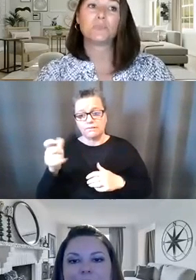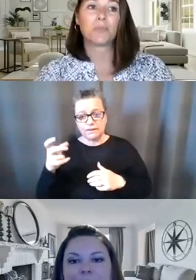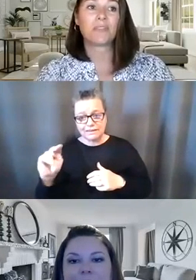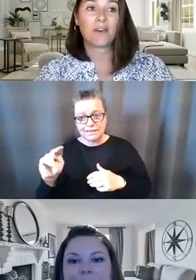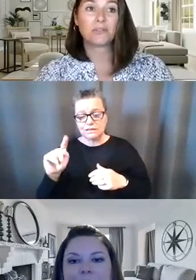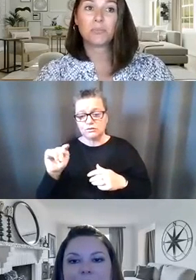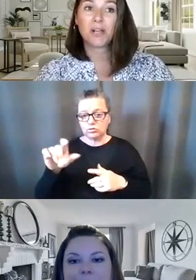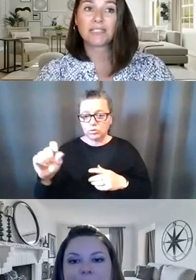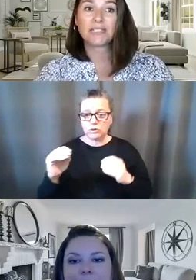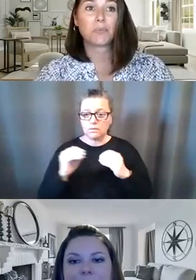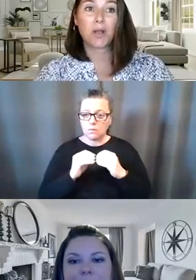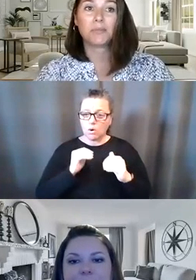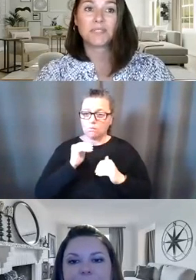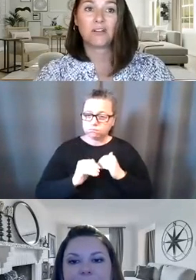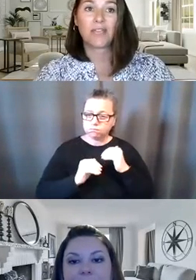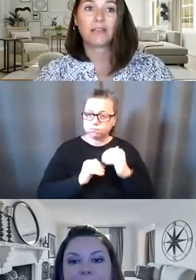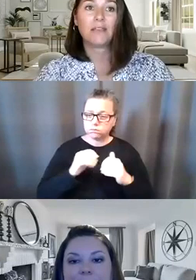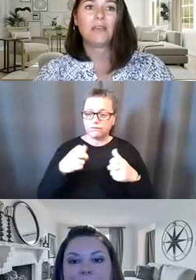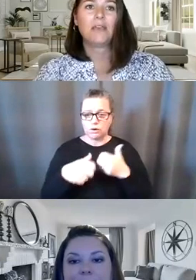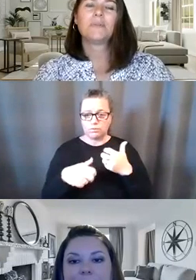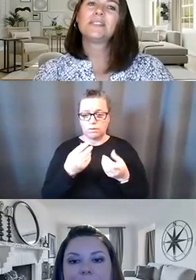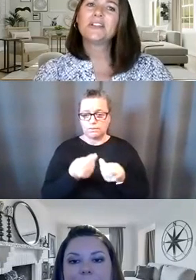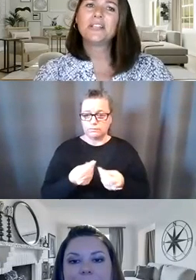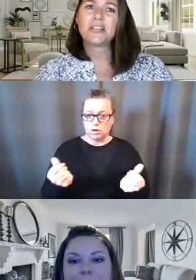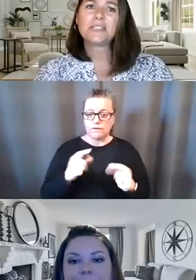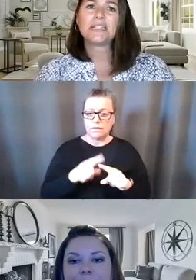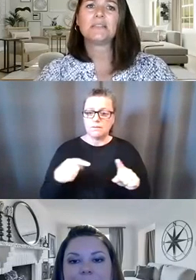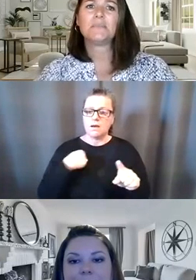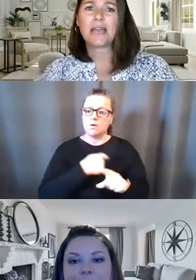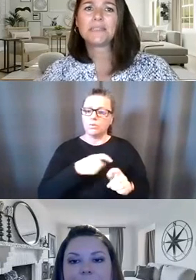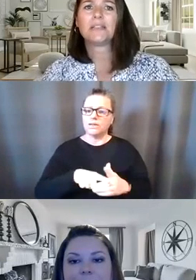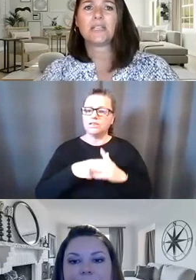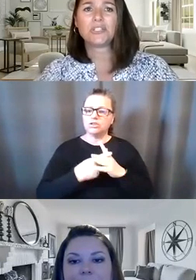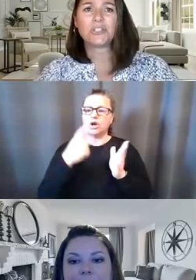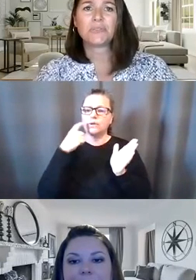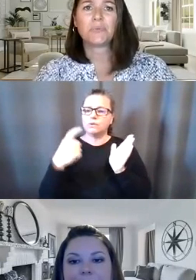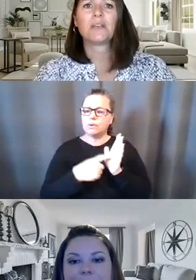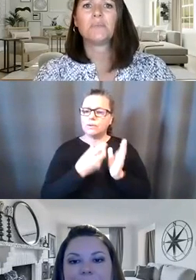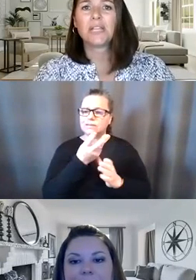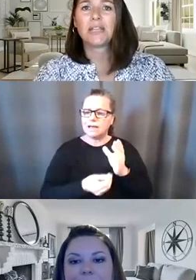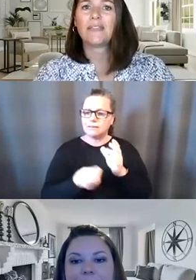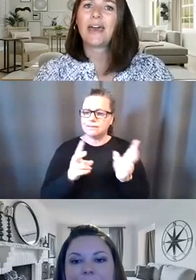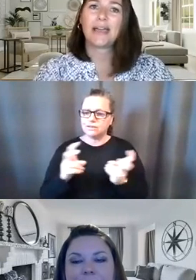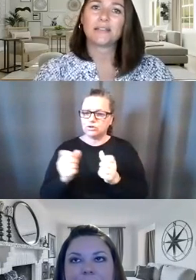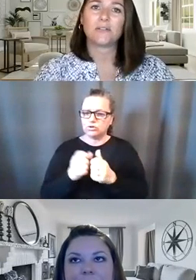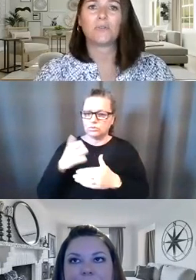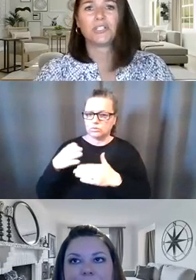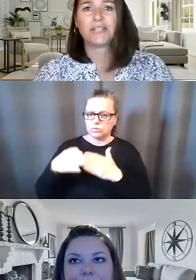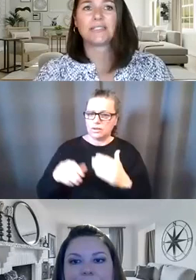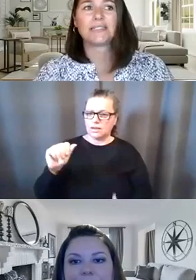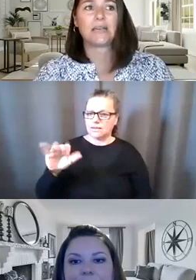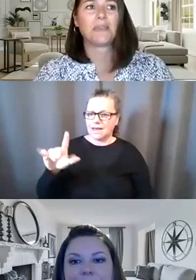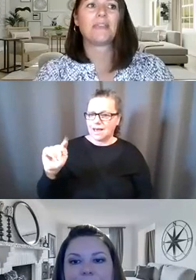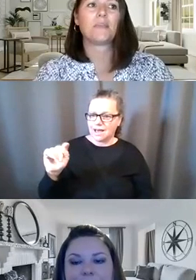much more methodical process for problem solving, we started noticing some gaps and issues when completing the act or